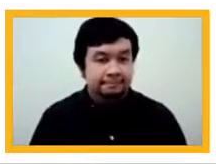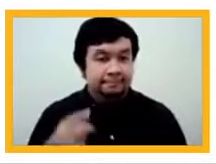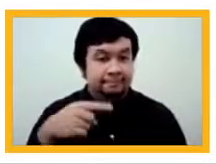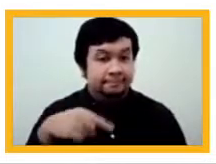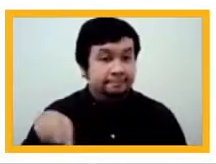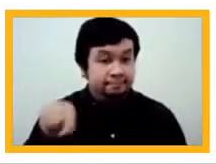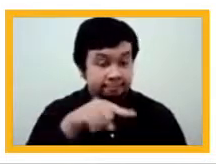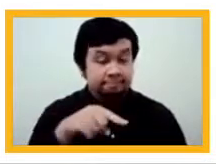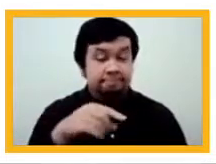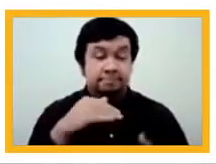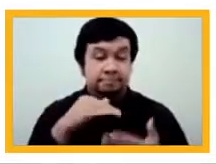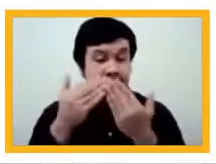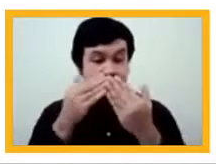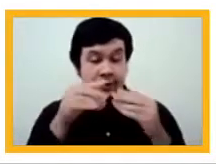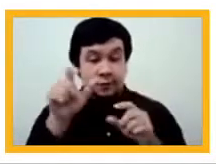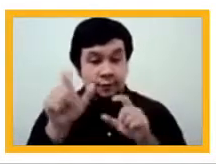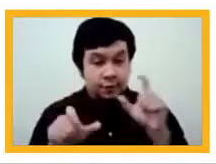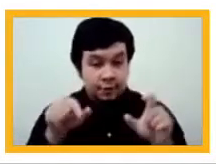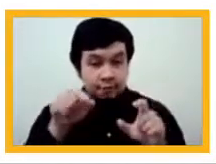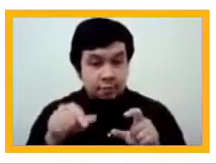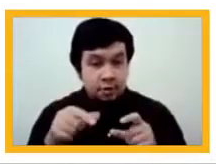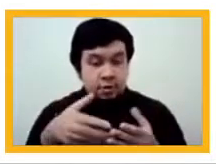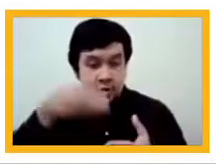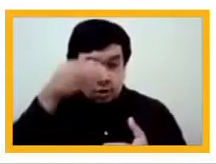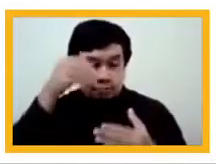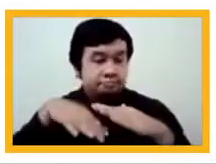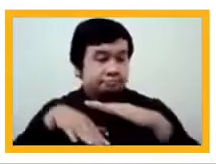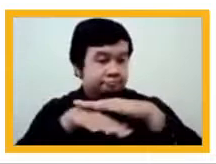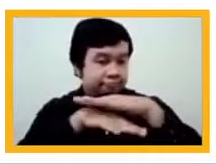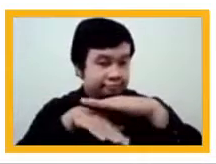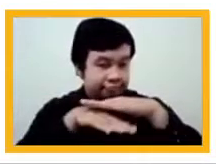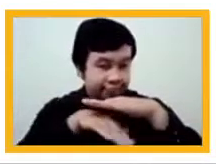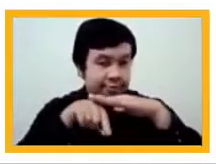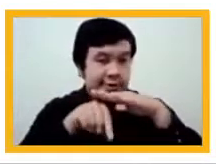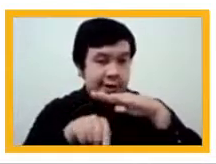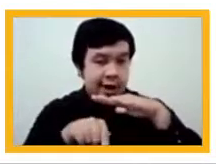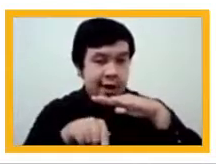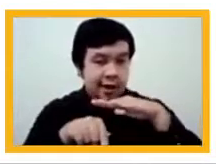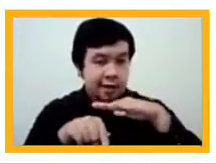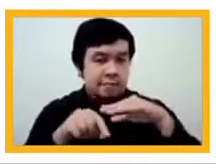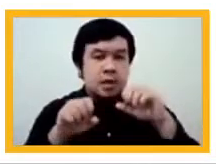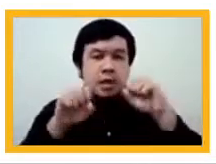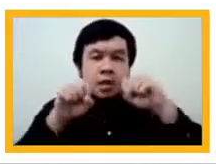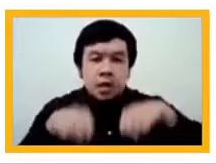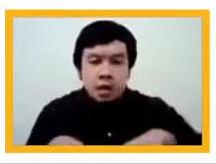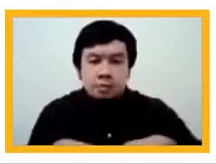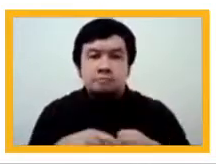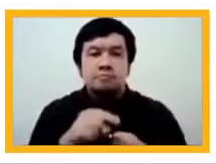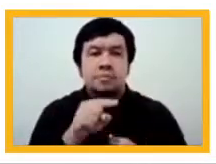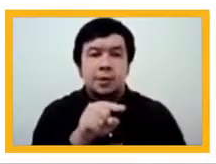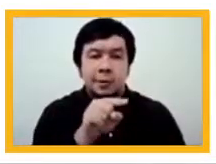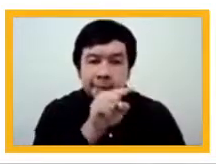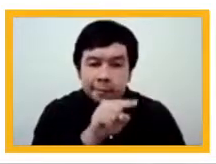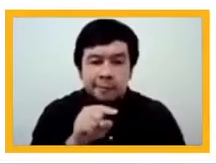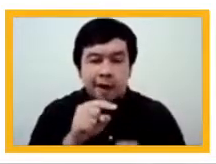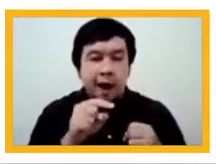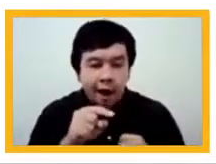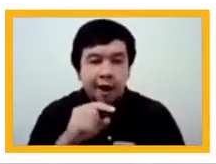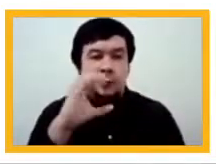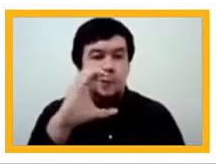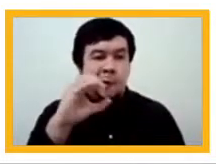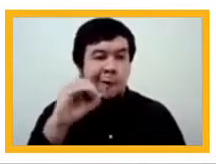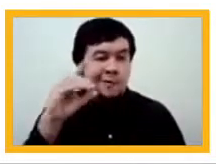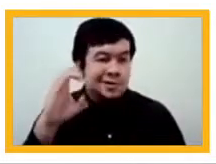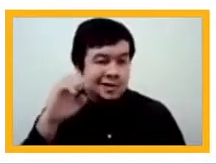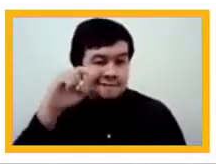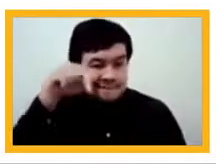must learn basic software education, basic software coding skill in all fields, including every student,